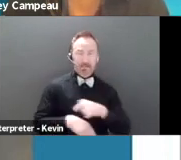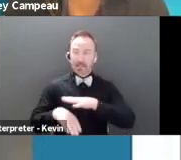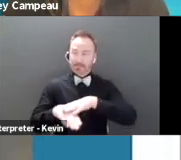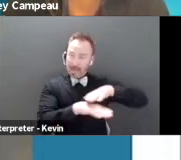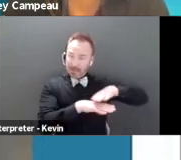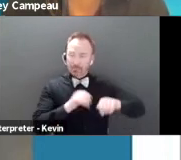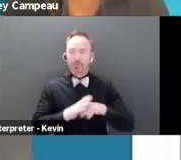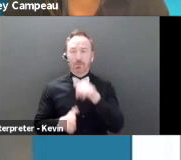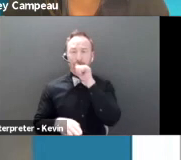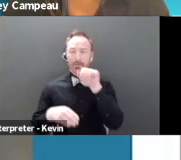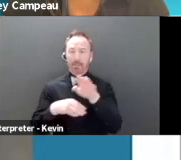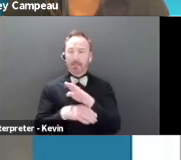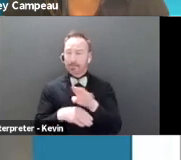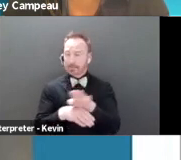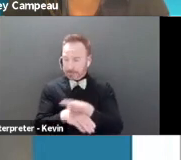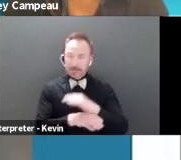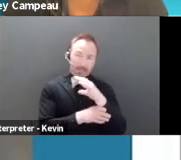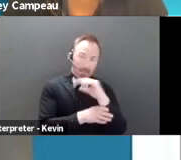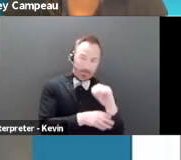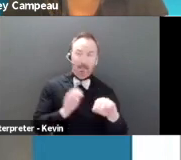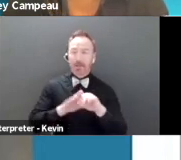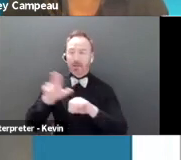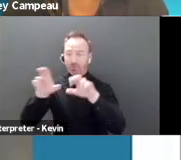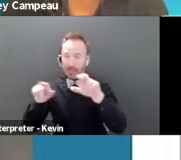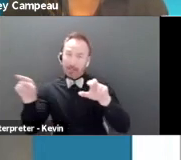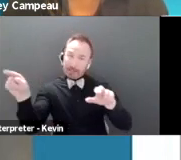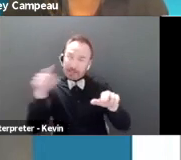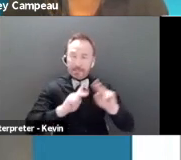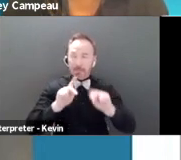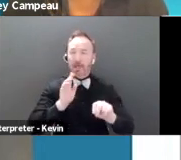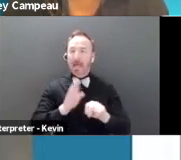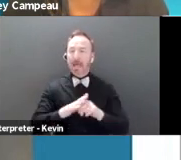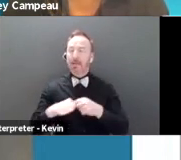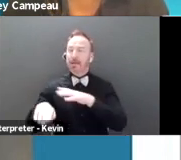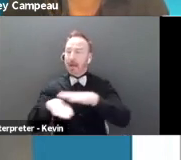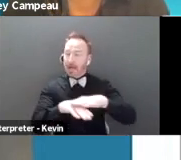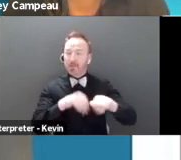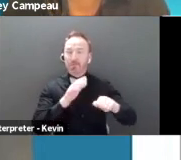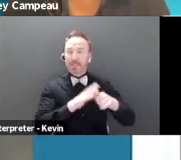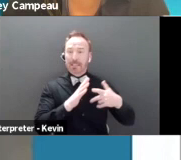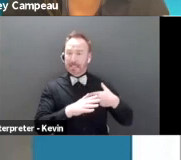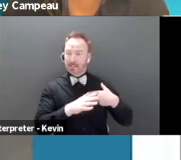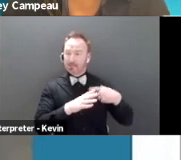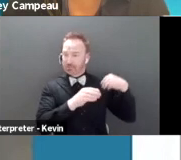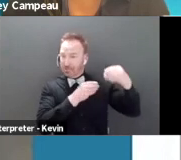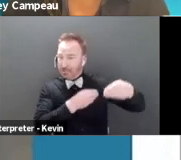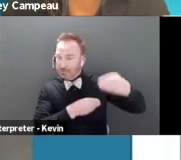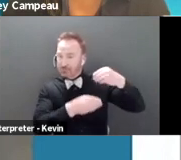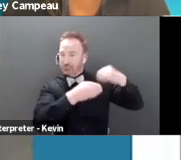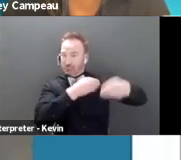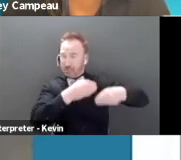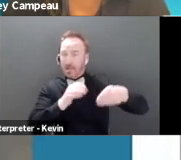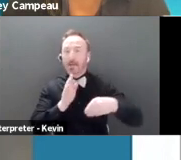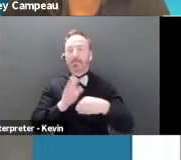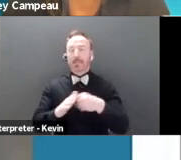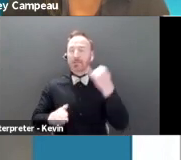private companies and their shareholders, in addition to advising on reorgs, intergenerational transfers, purchase of sale, and businesses' estate